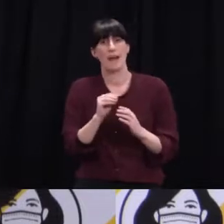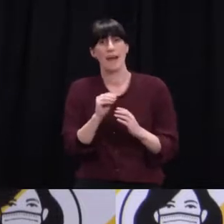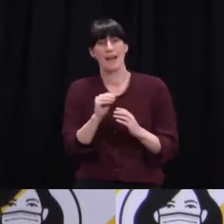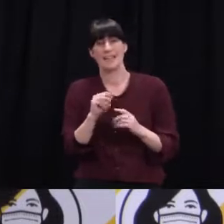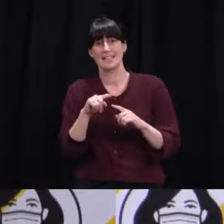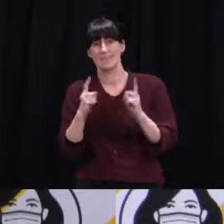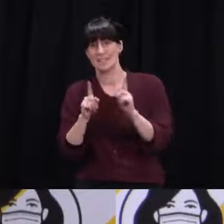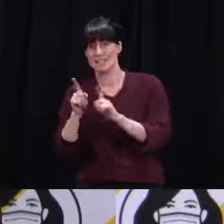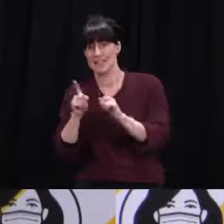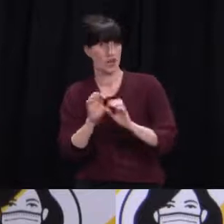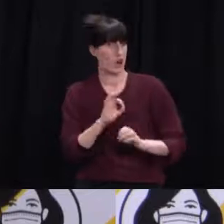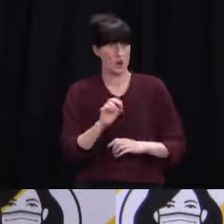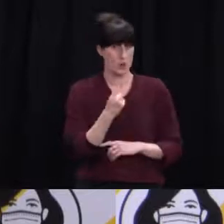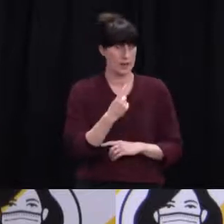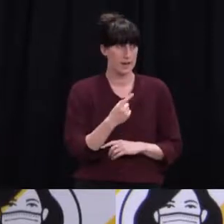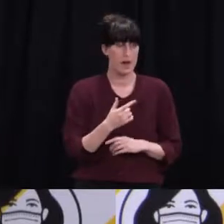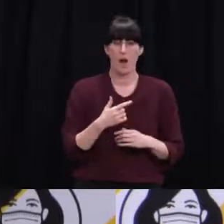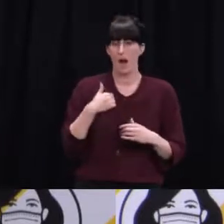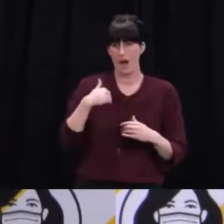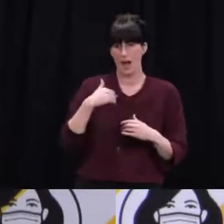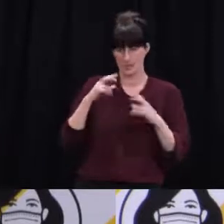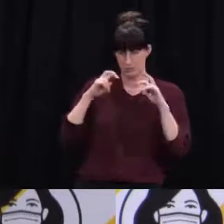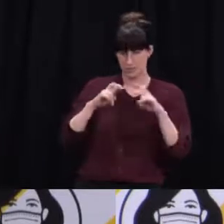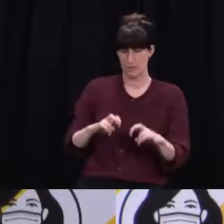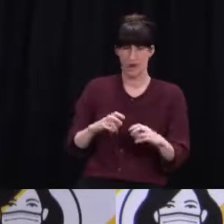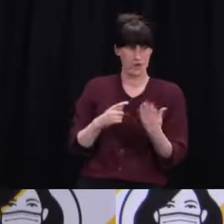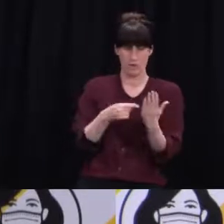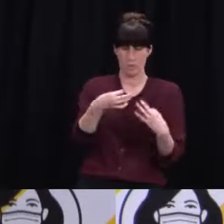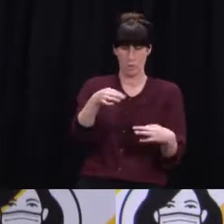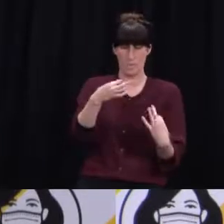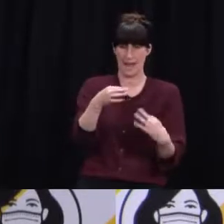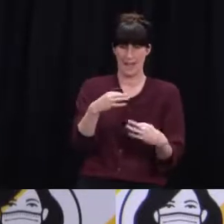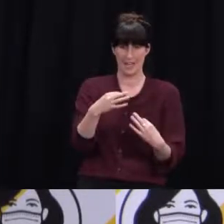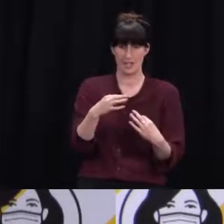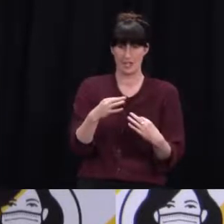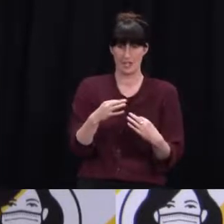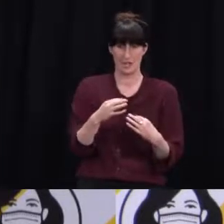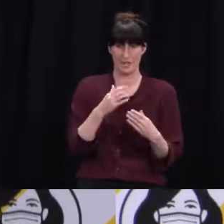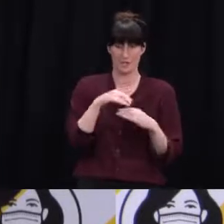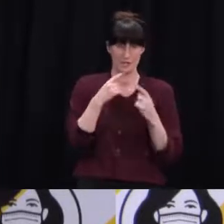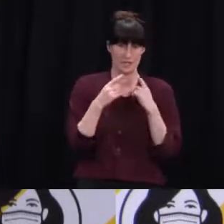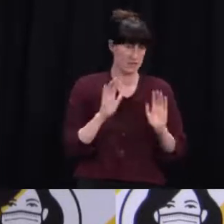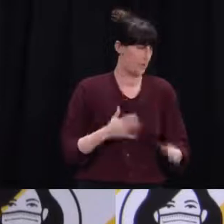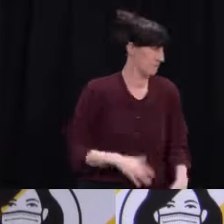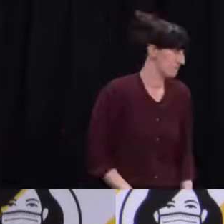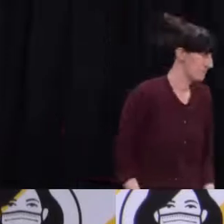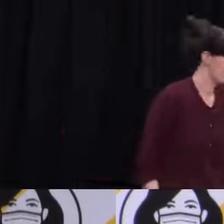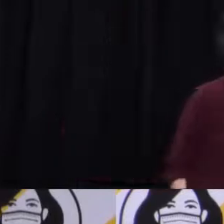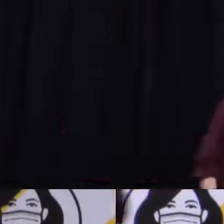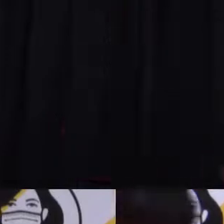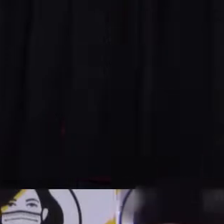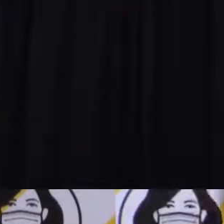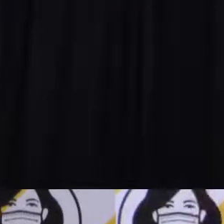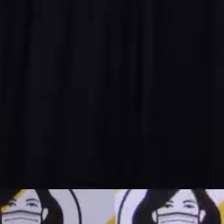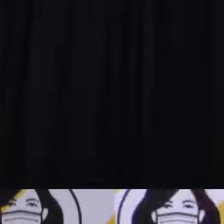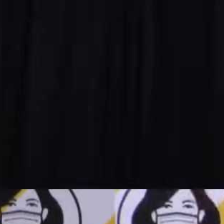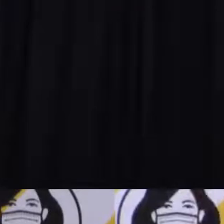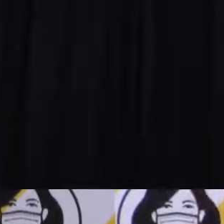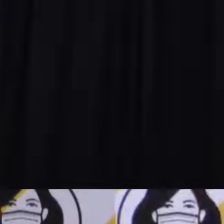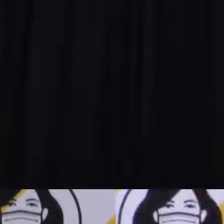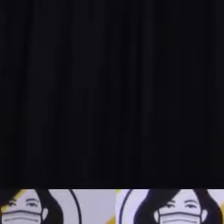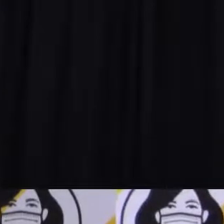know if they're outside of Auckland? Or if there are any outside of Auckland, are they still trying to ascertain that information? They will know. I just need to get that information.